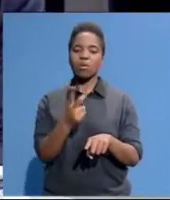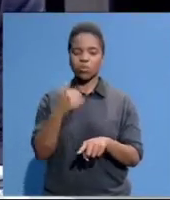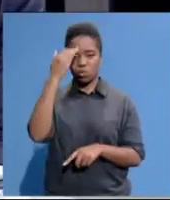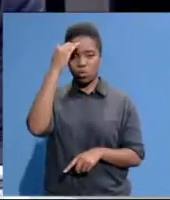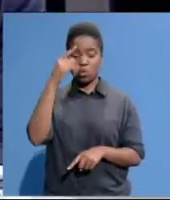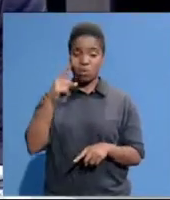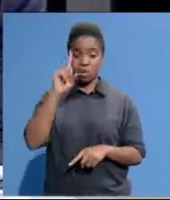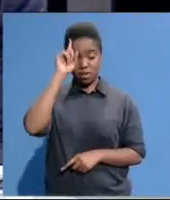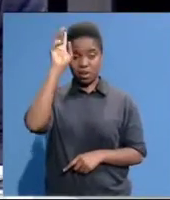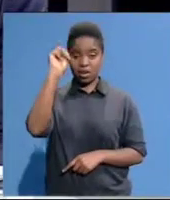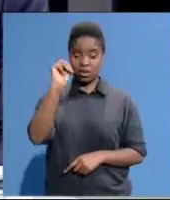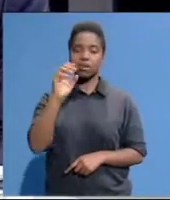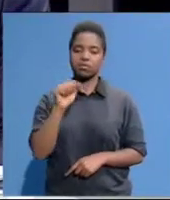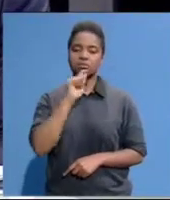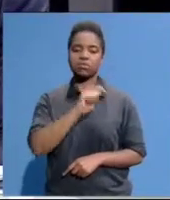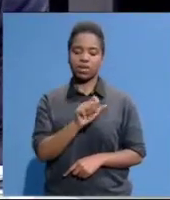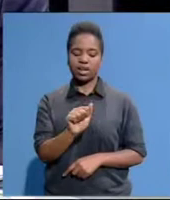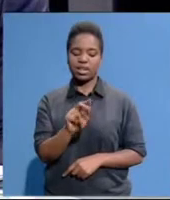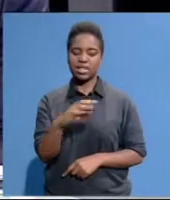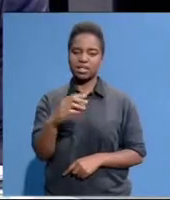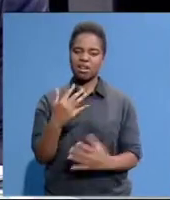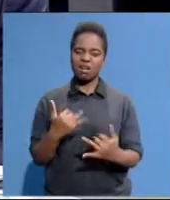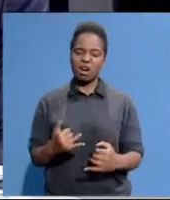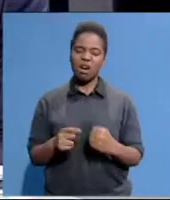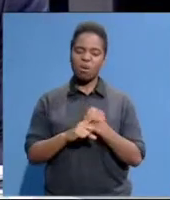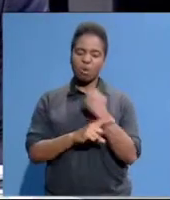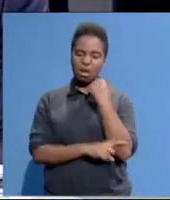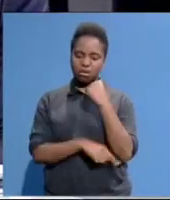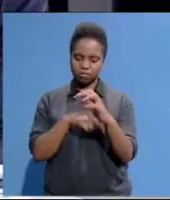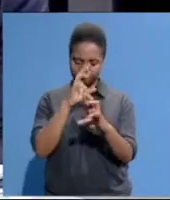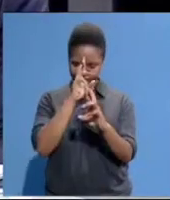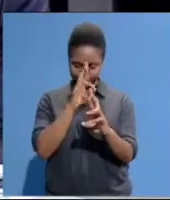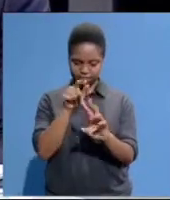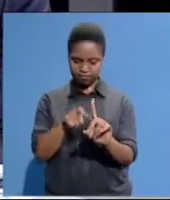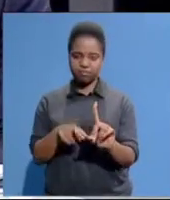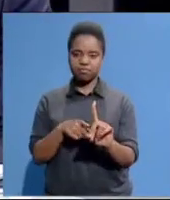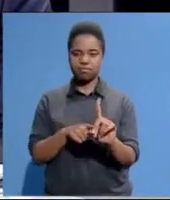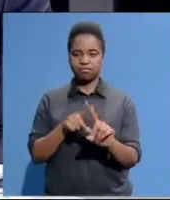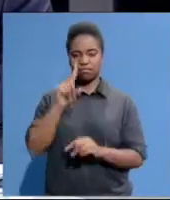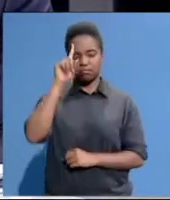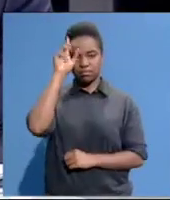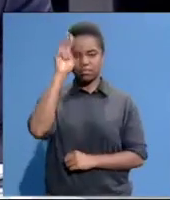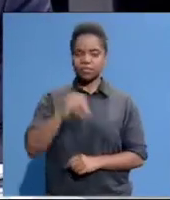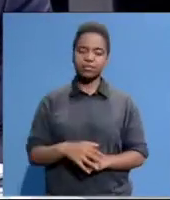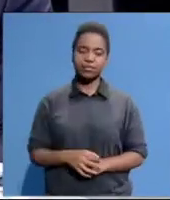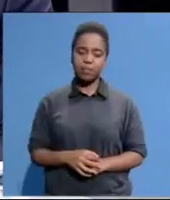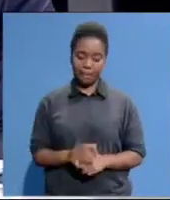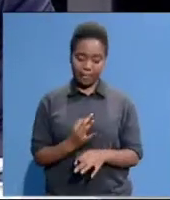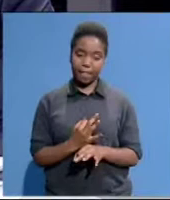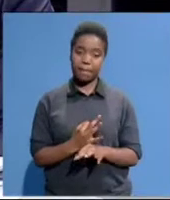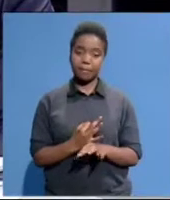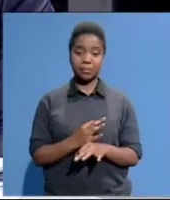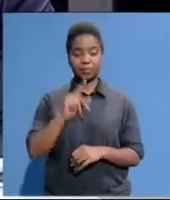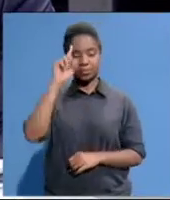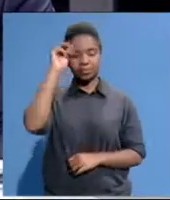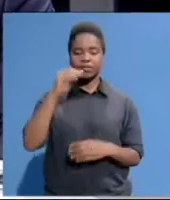now this was an opportunity as well for the movement to pay its last respect to Madiba. Tata Mandela has been a member of the African